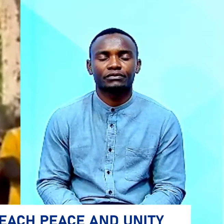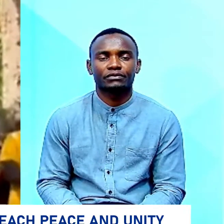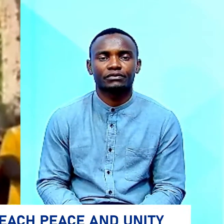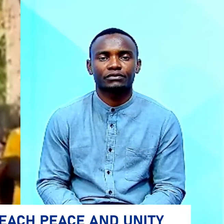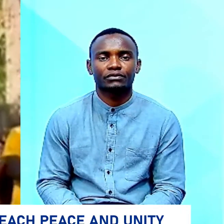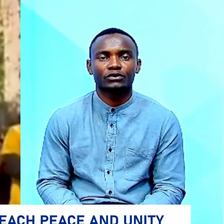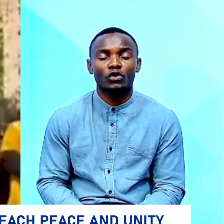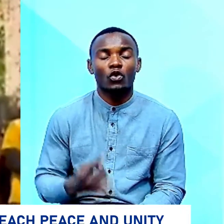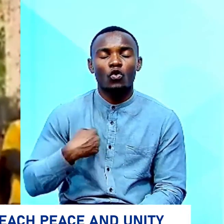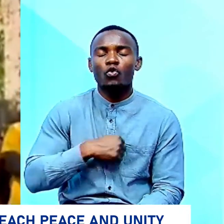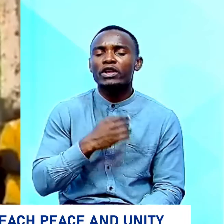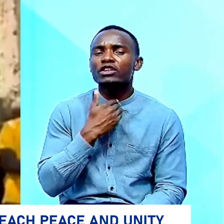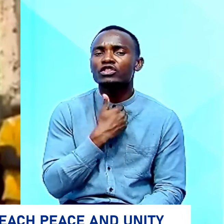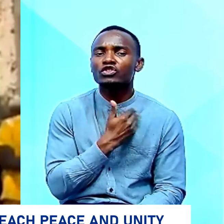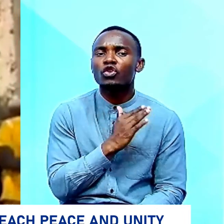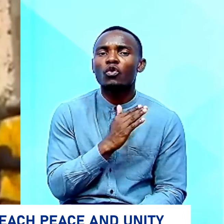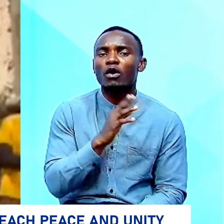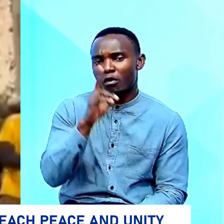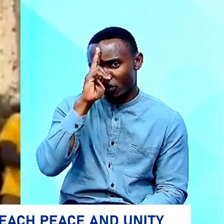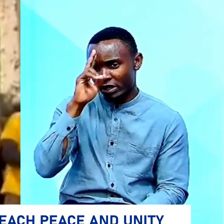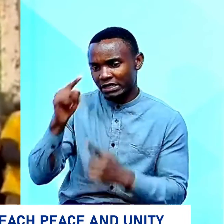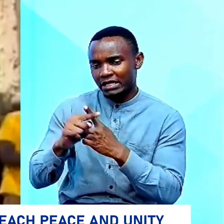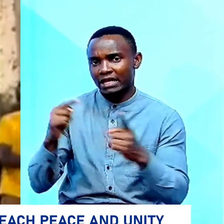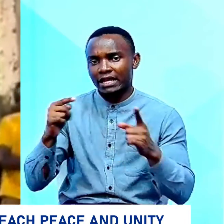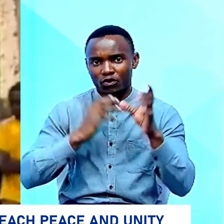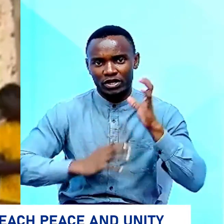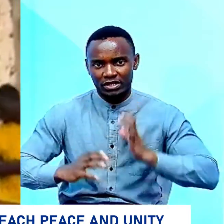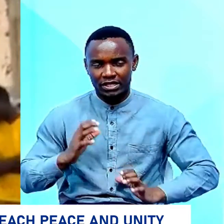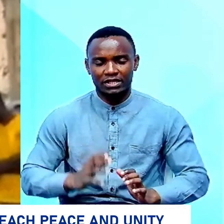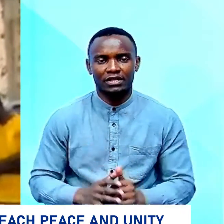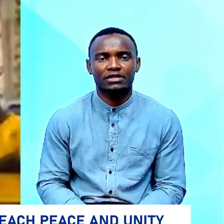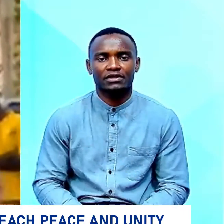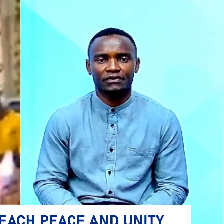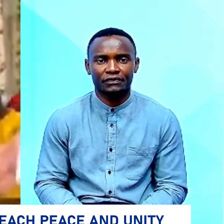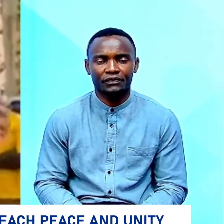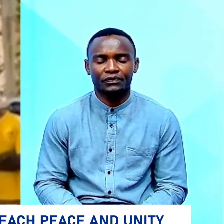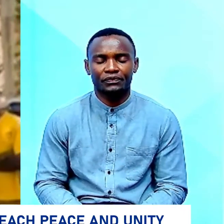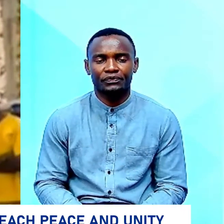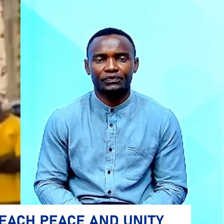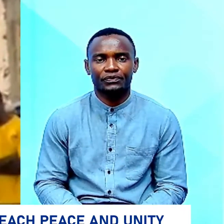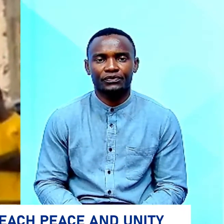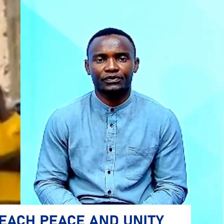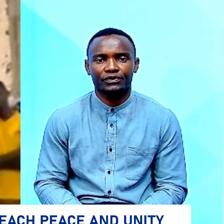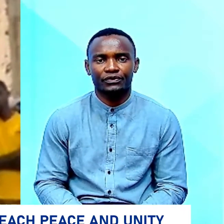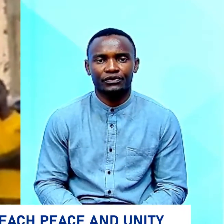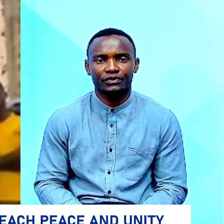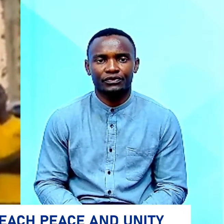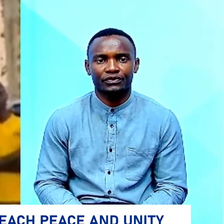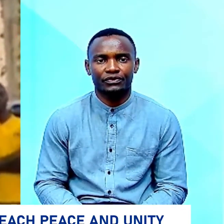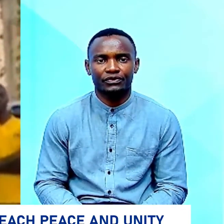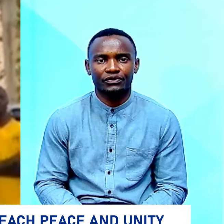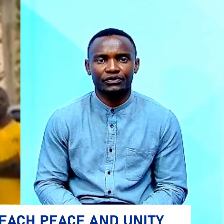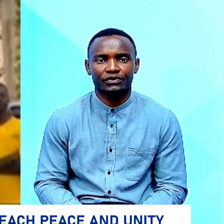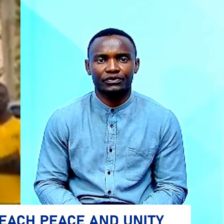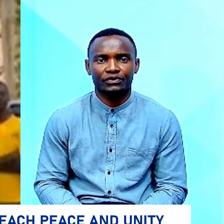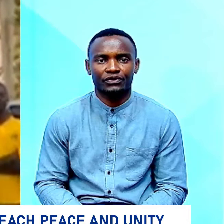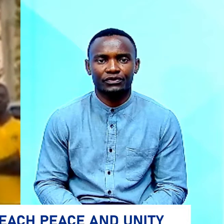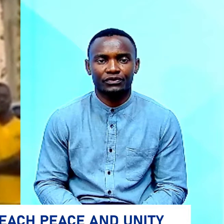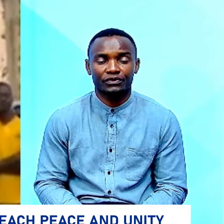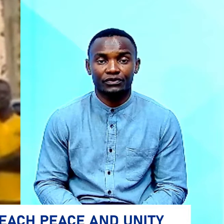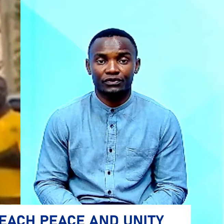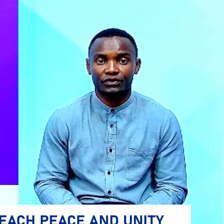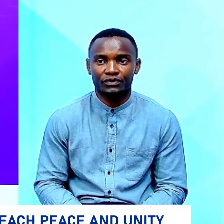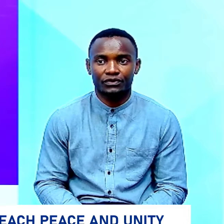polisi ambao wanafanya kuua wananchi kiolela. Tunataka polisi wachunge wananchi. Na